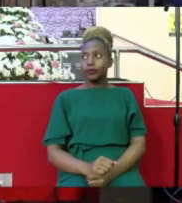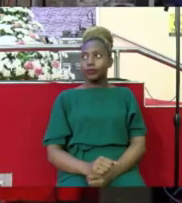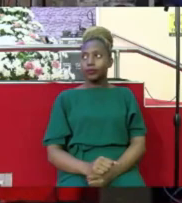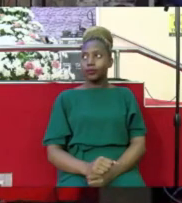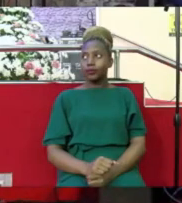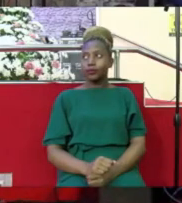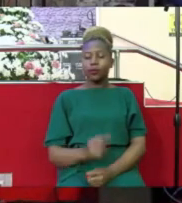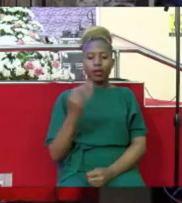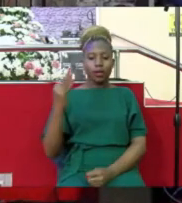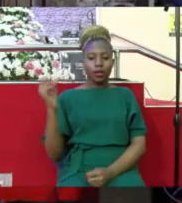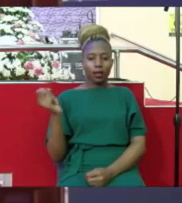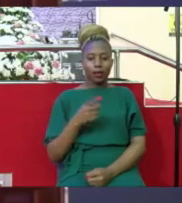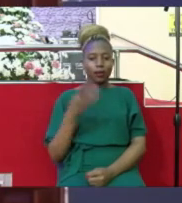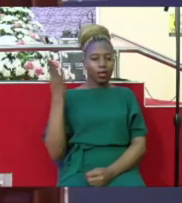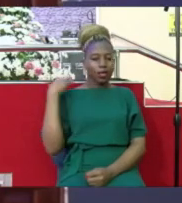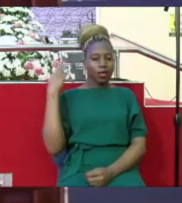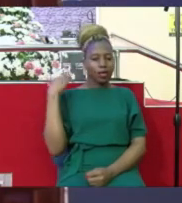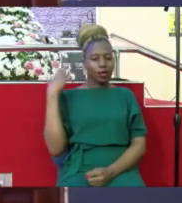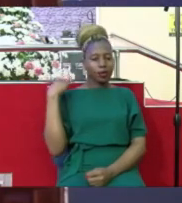Three months ago, my dad,